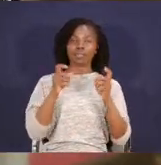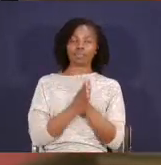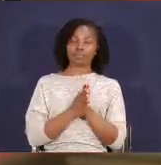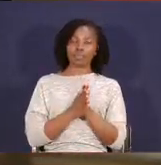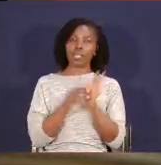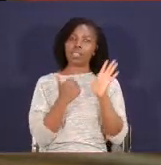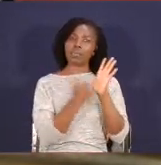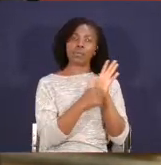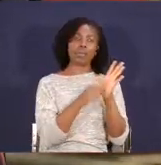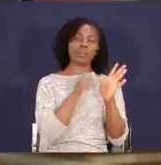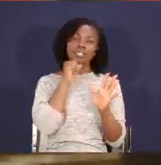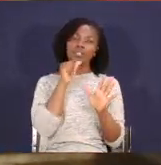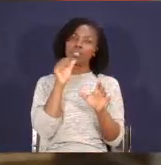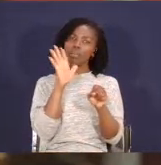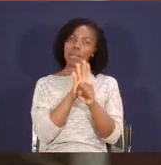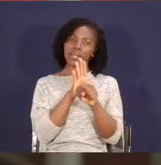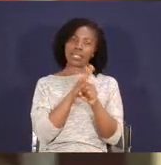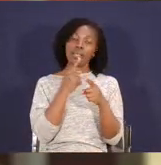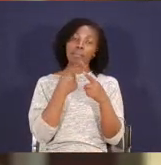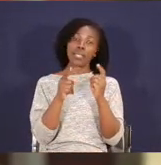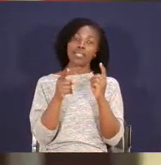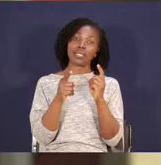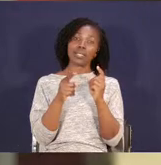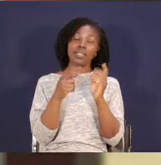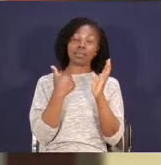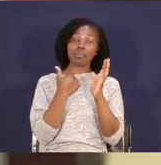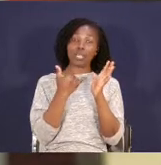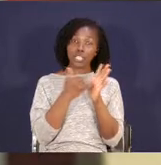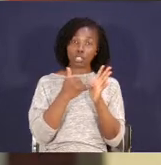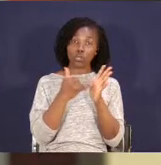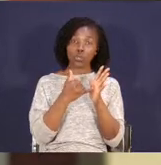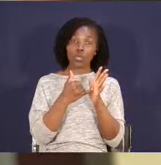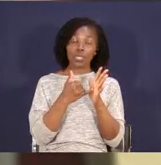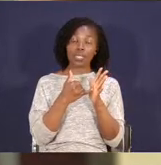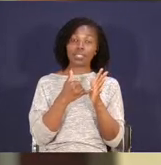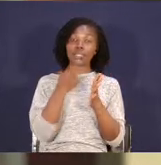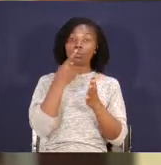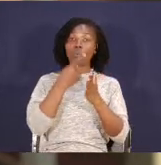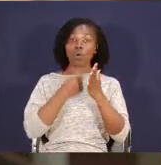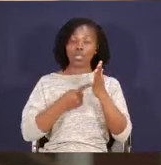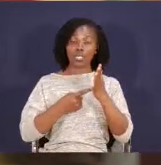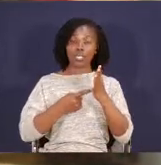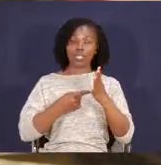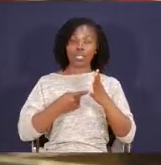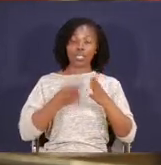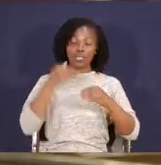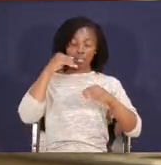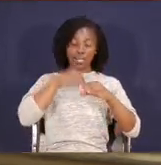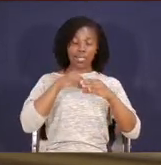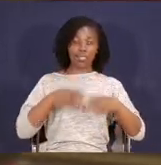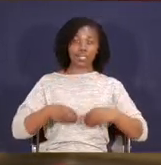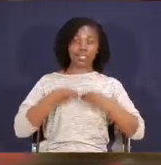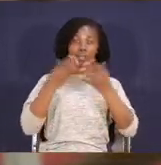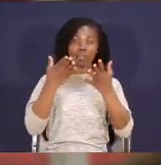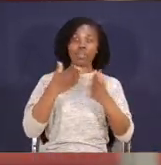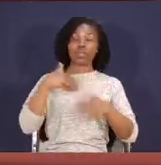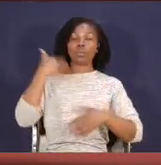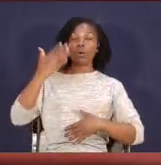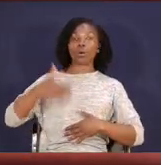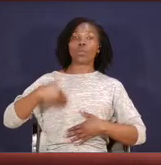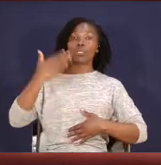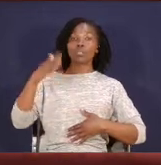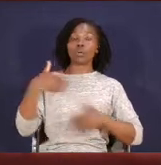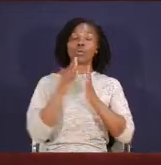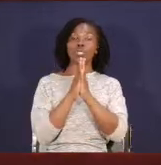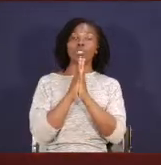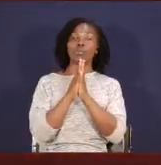not abundance. The issue is the release of the abundance. God has a lot, and we cannot just keep praying, give me, give me, give me. God has